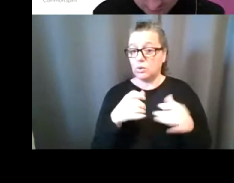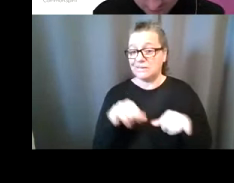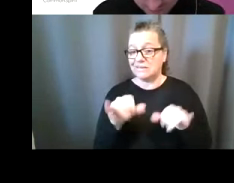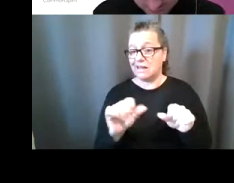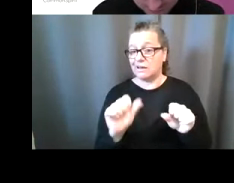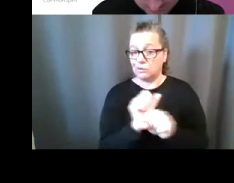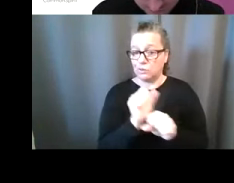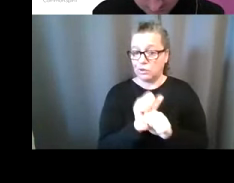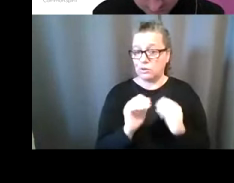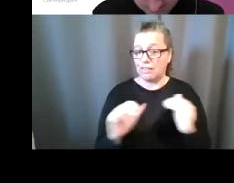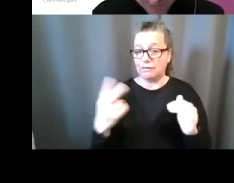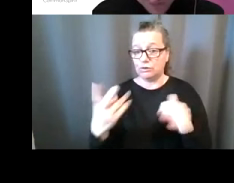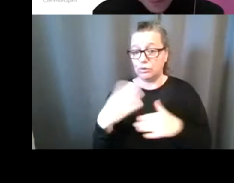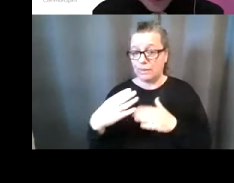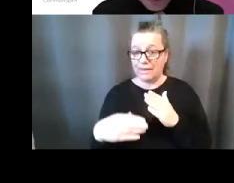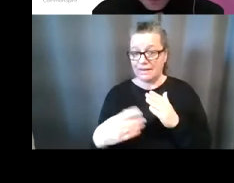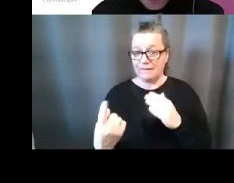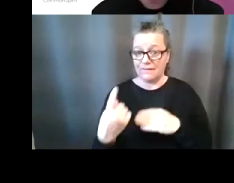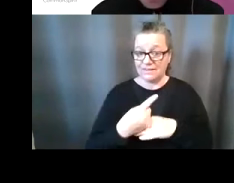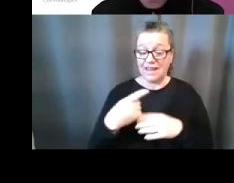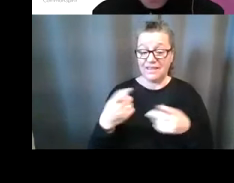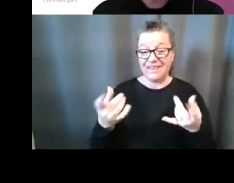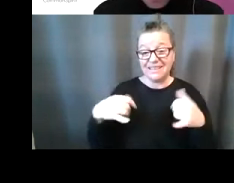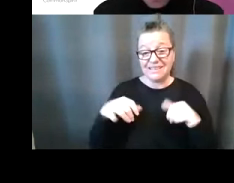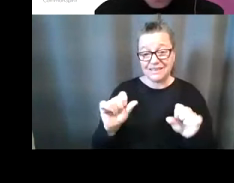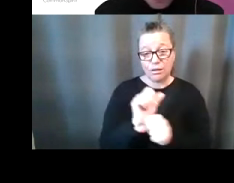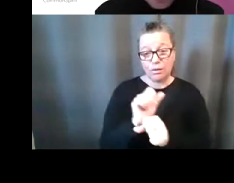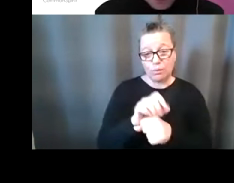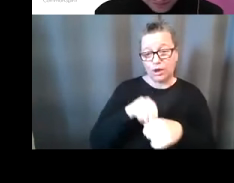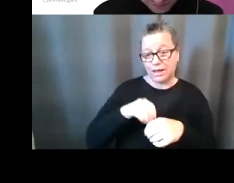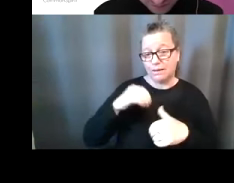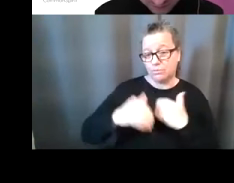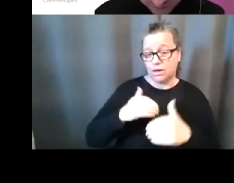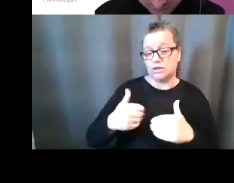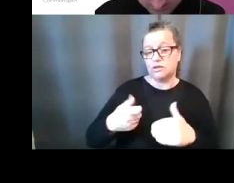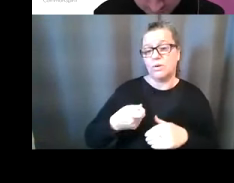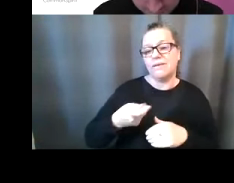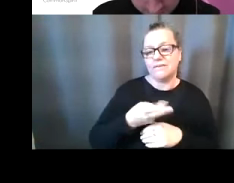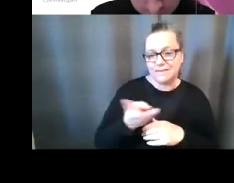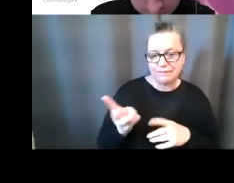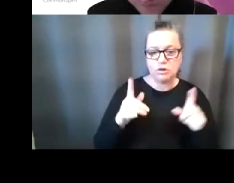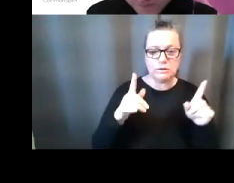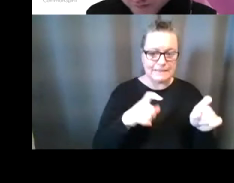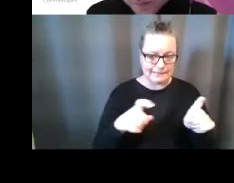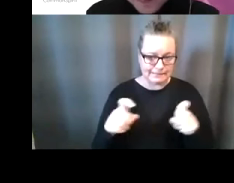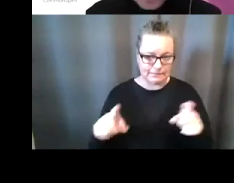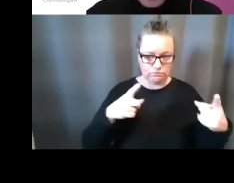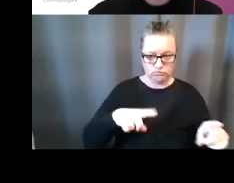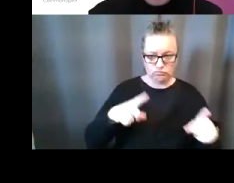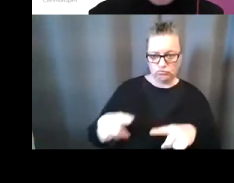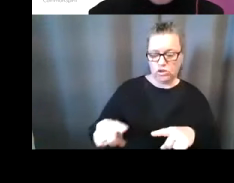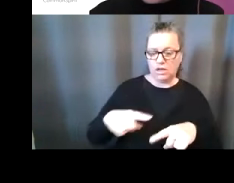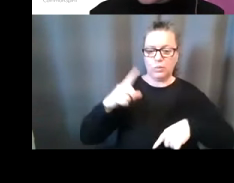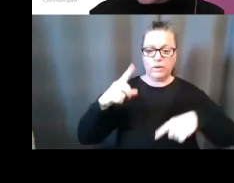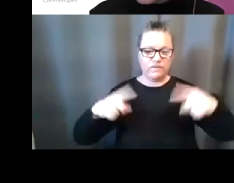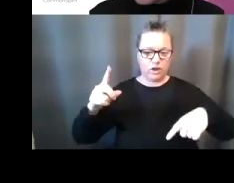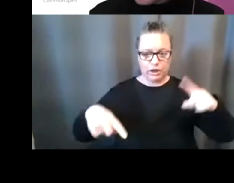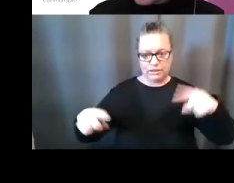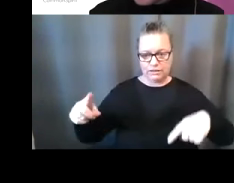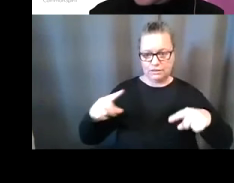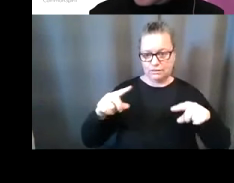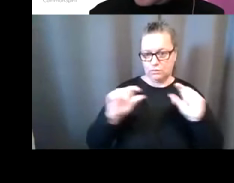the end of the day. This is still a work in progress, and we have several PDSAs and tests underway with various work streams across the organization.